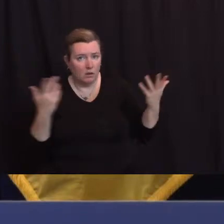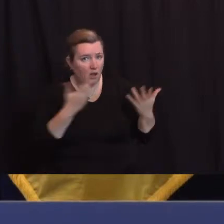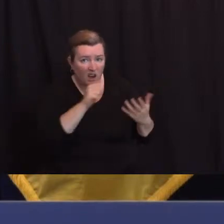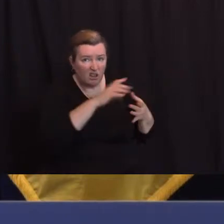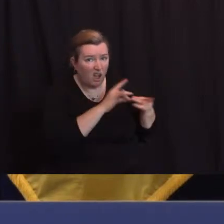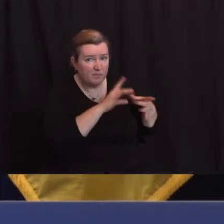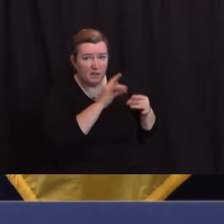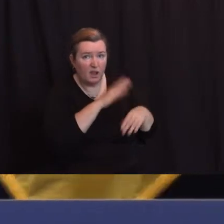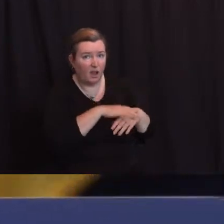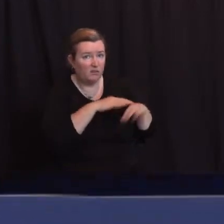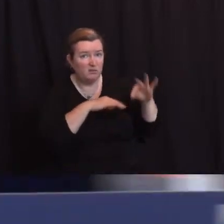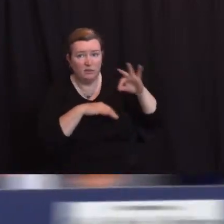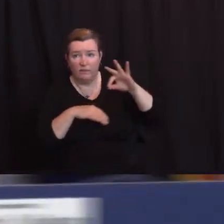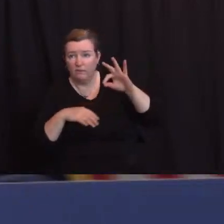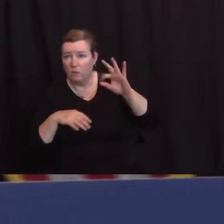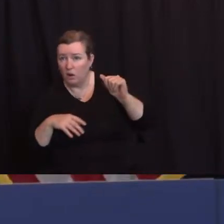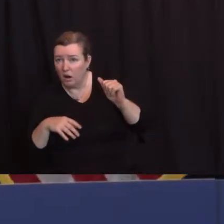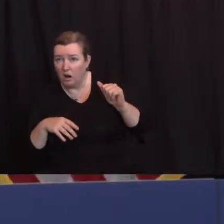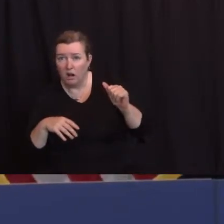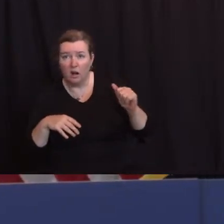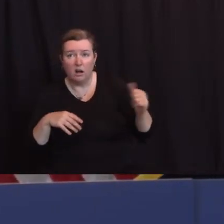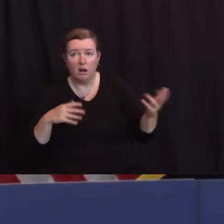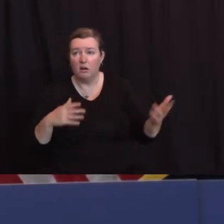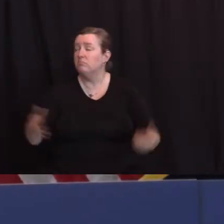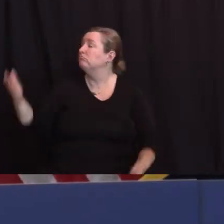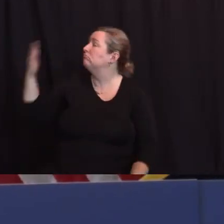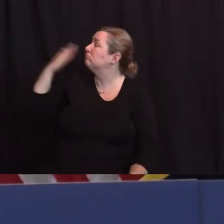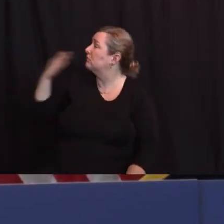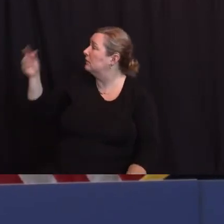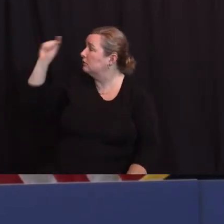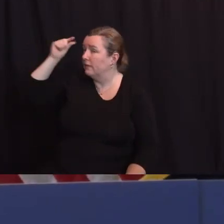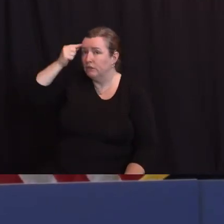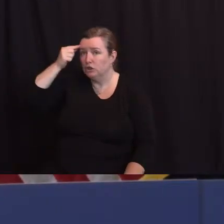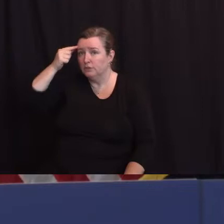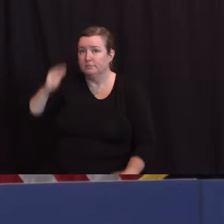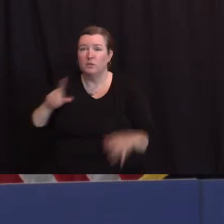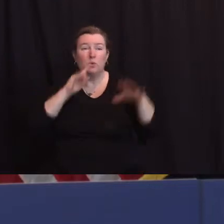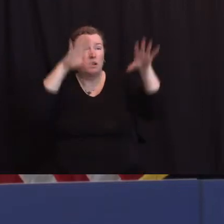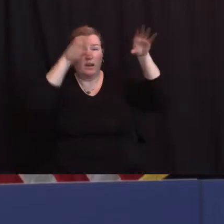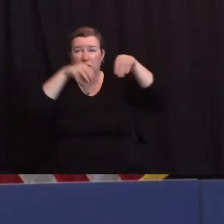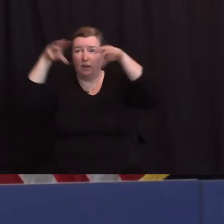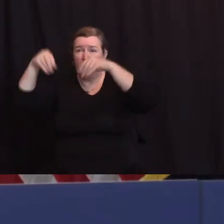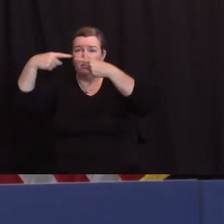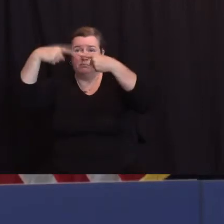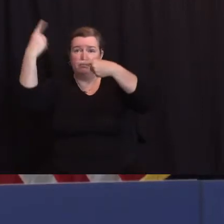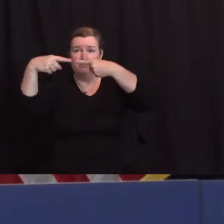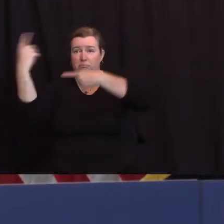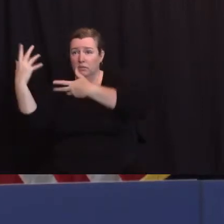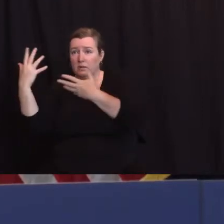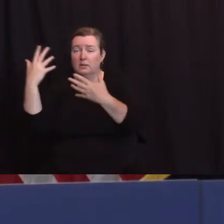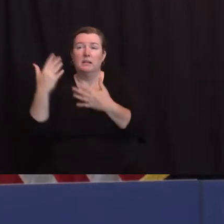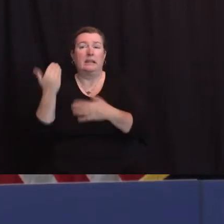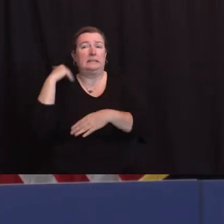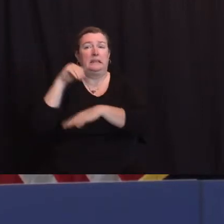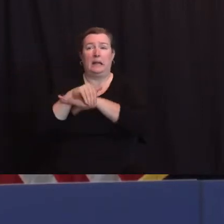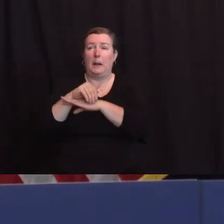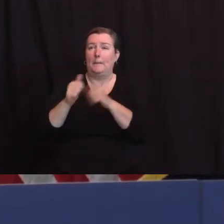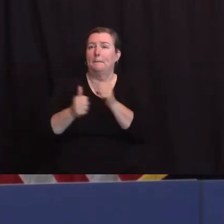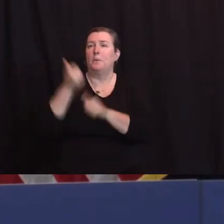other matters? Great to have you. Thank you, Governor. Good afternoon. With regard to outages, those storms last night, primarily in Sussex and